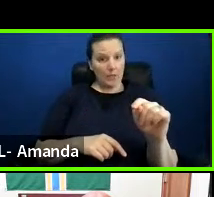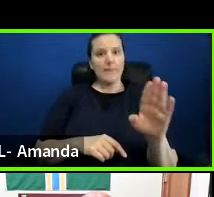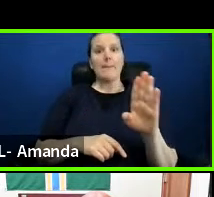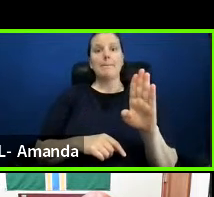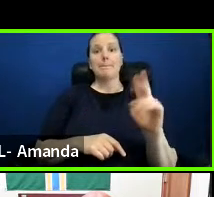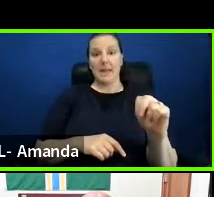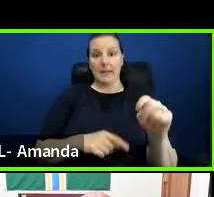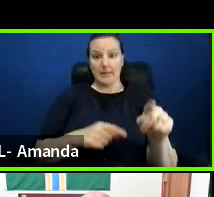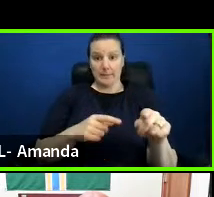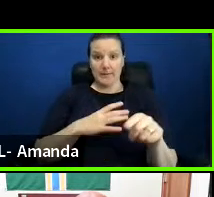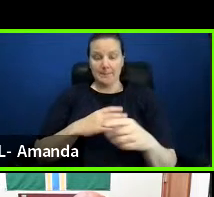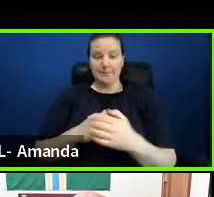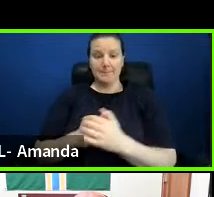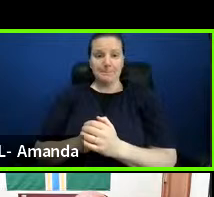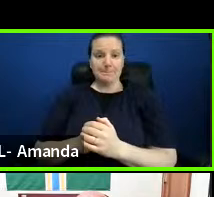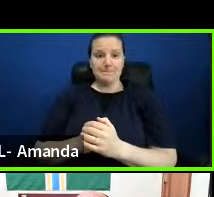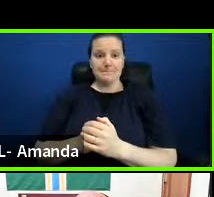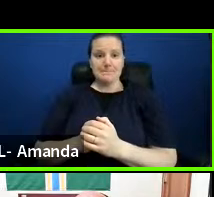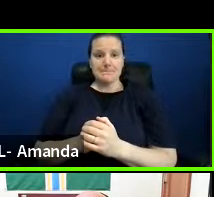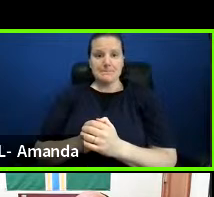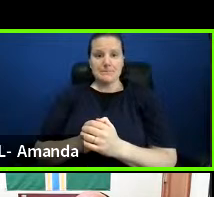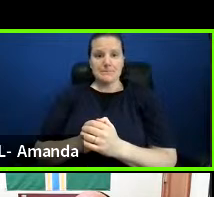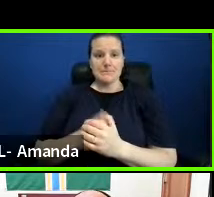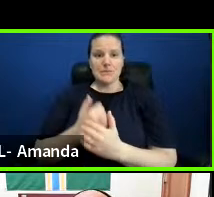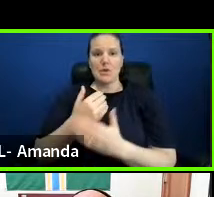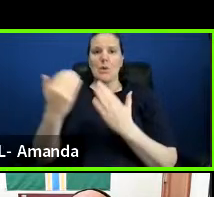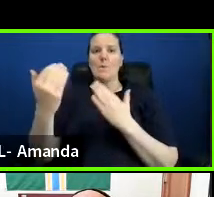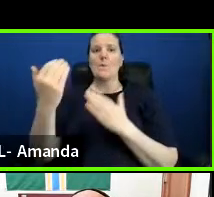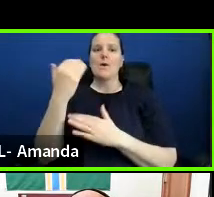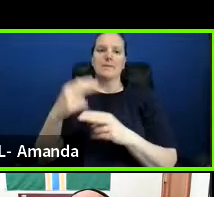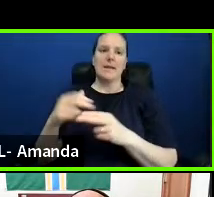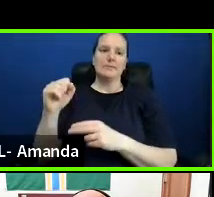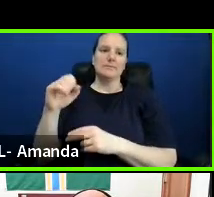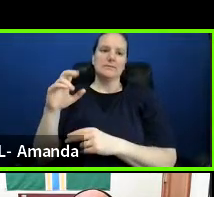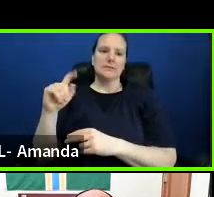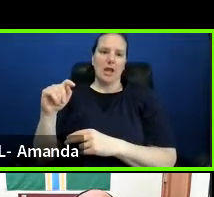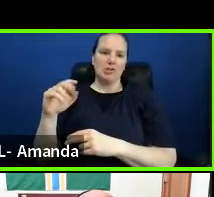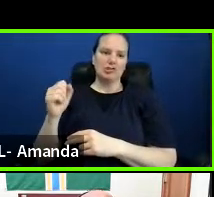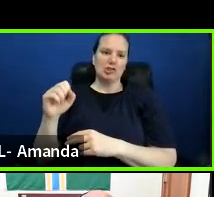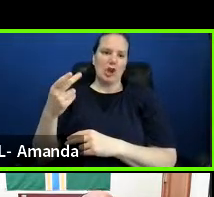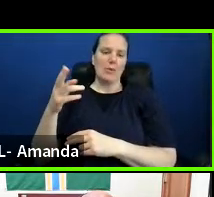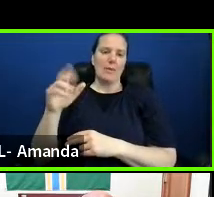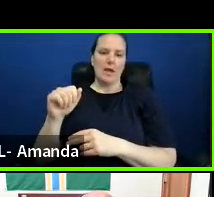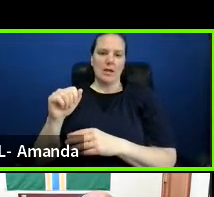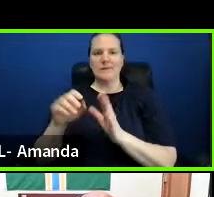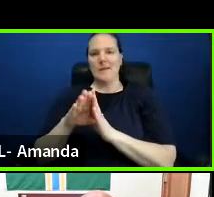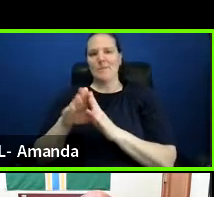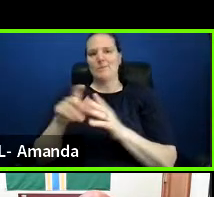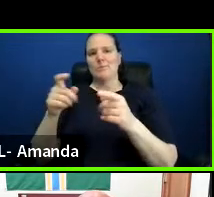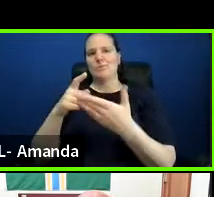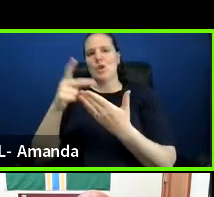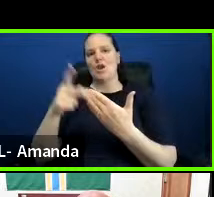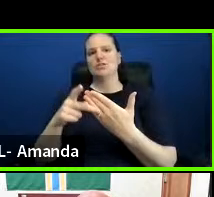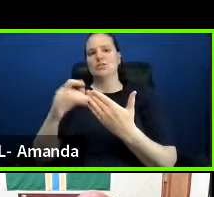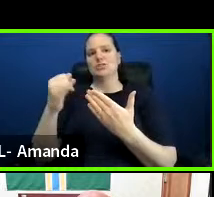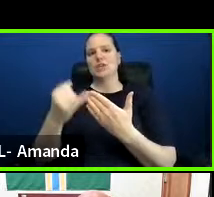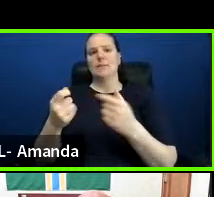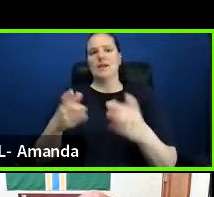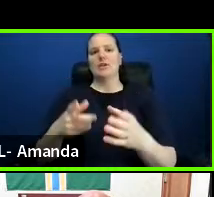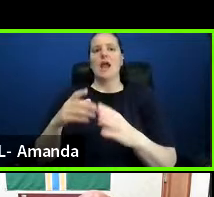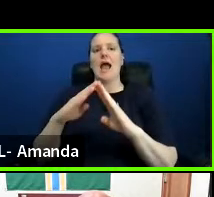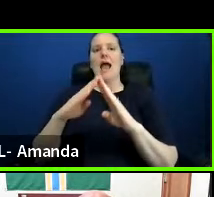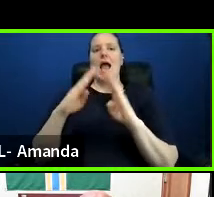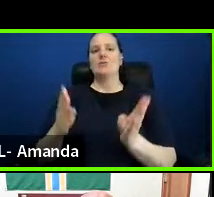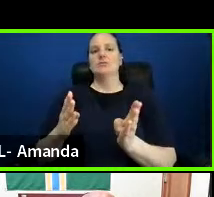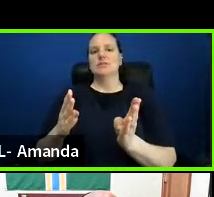you. Morning all, my name is Scott Sharba. I'm the Development Project Manager at the Vancouver Housing Authority. Use